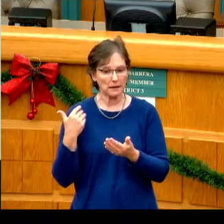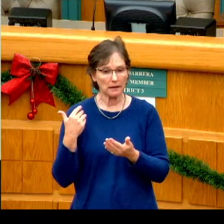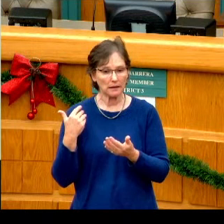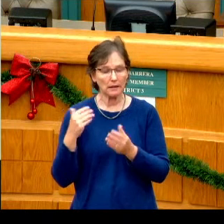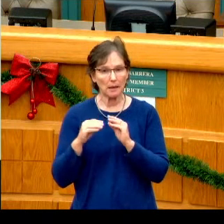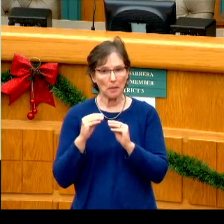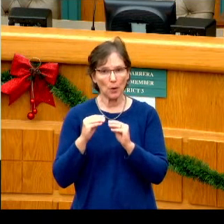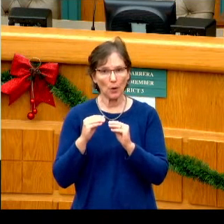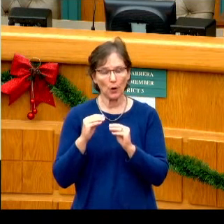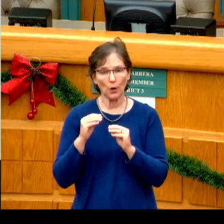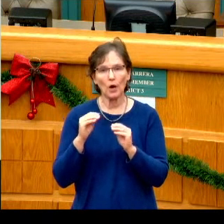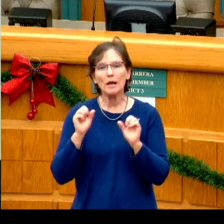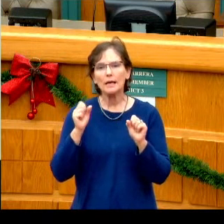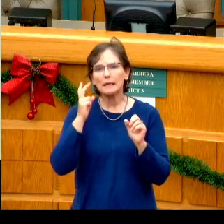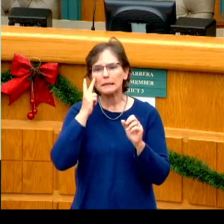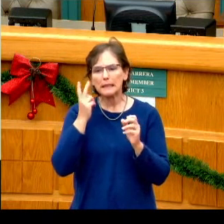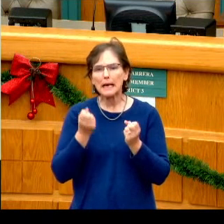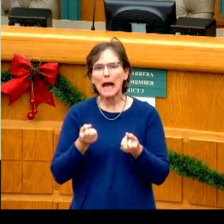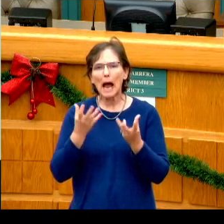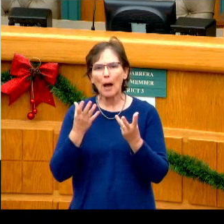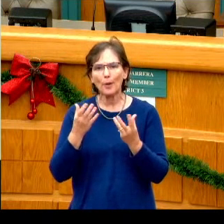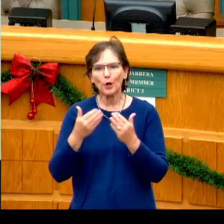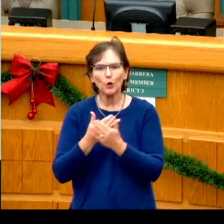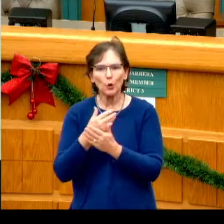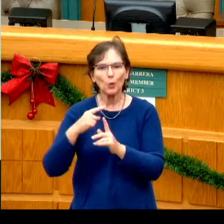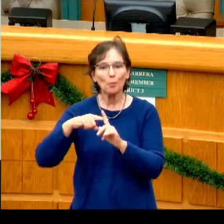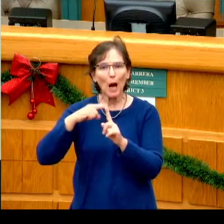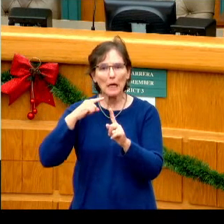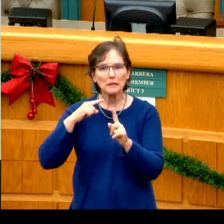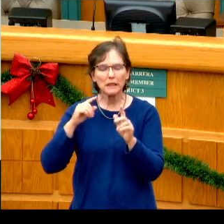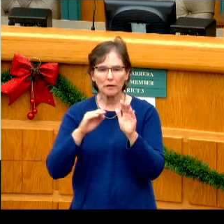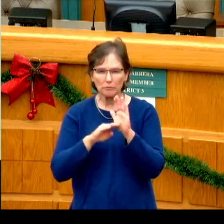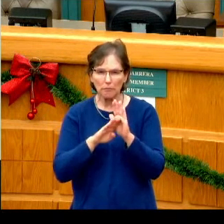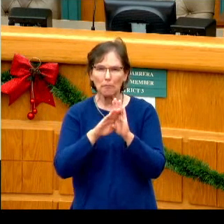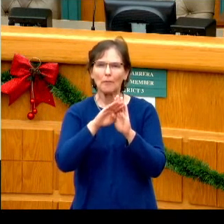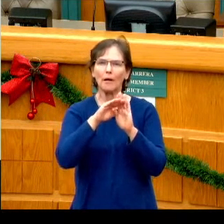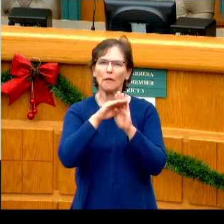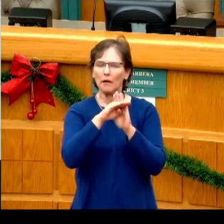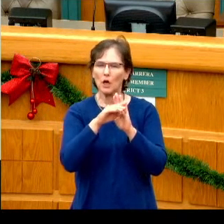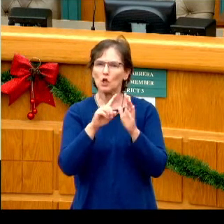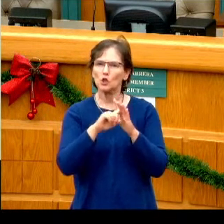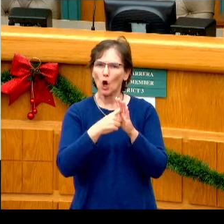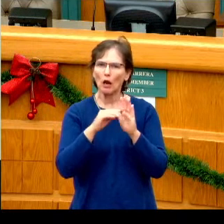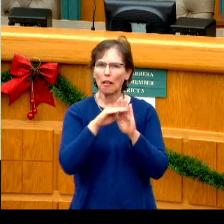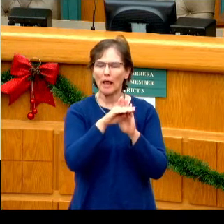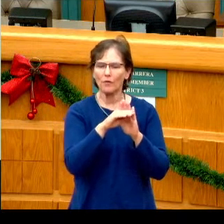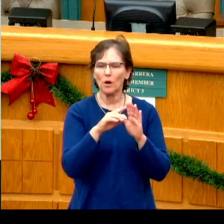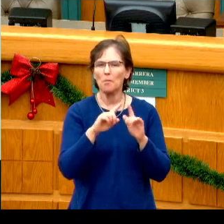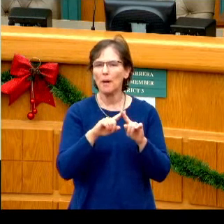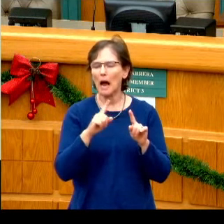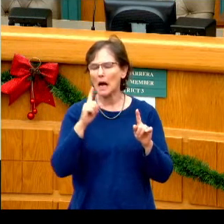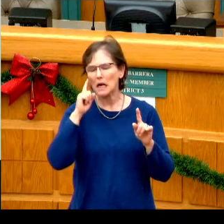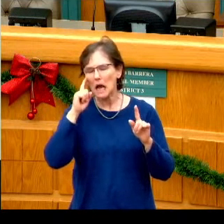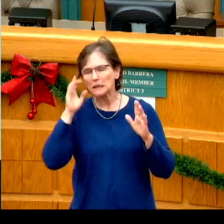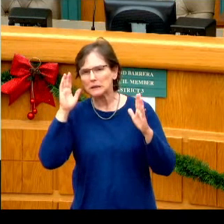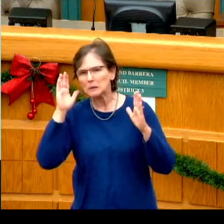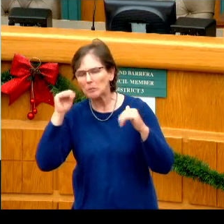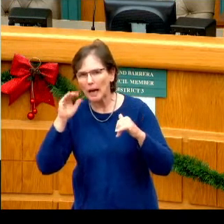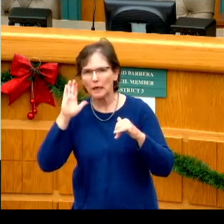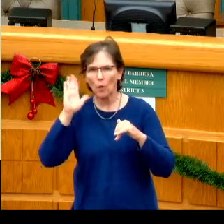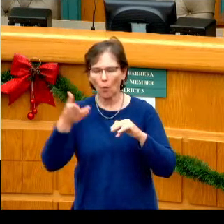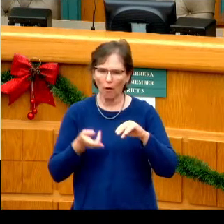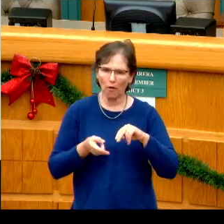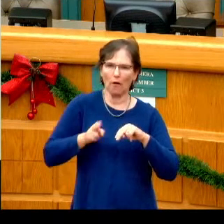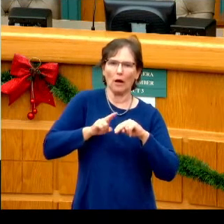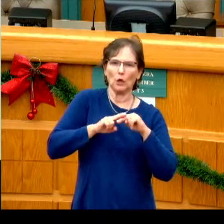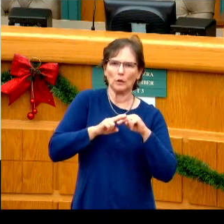off a little bit. But we do expect that that's going to change. And that leveling was maybe caused by Thanksgiving and